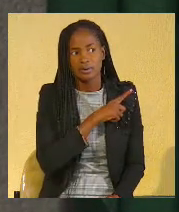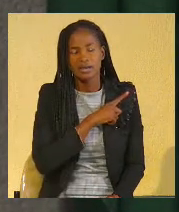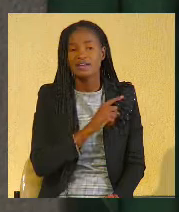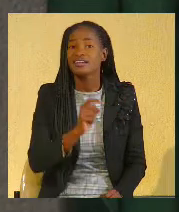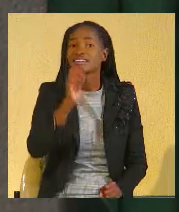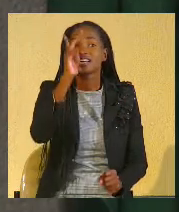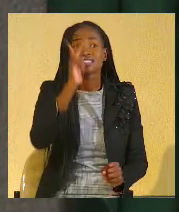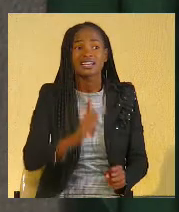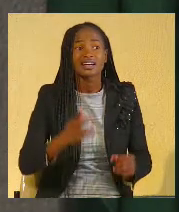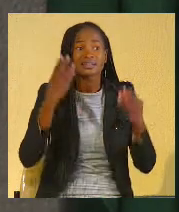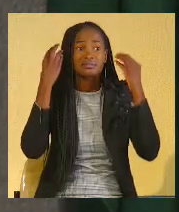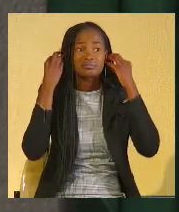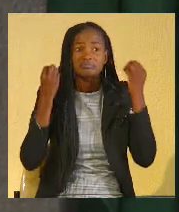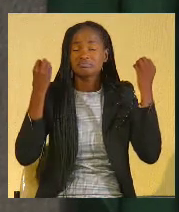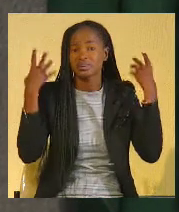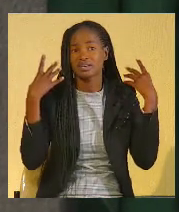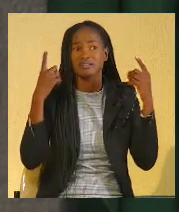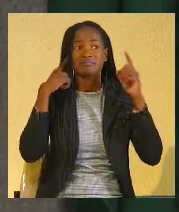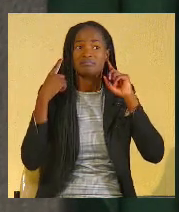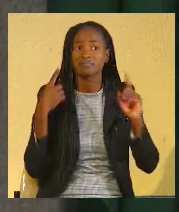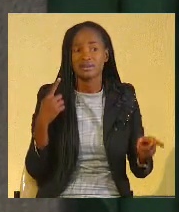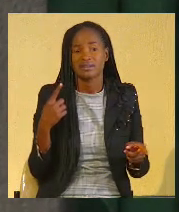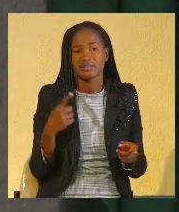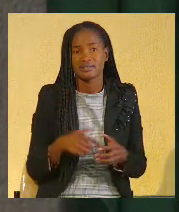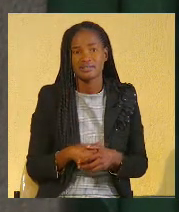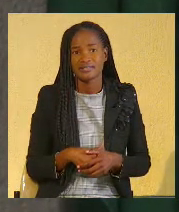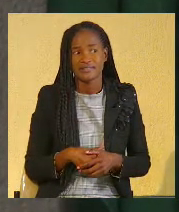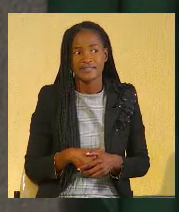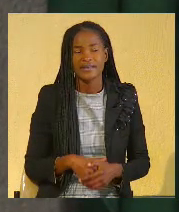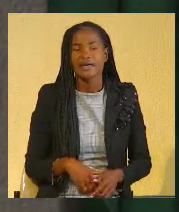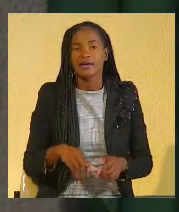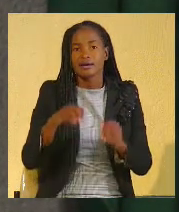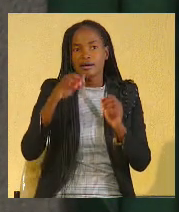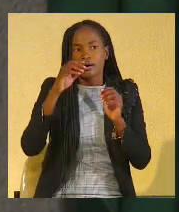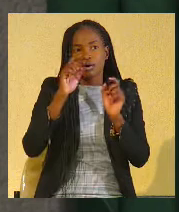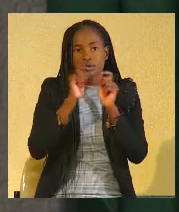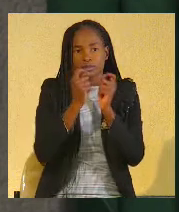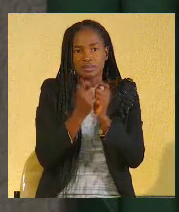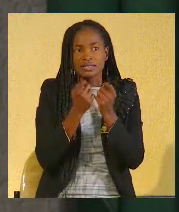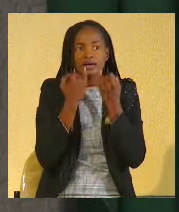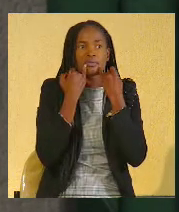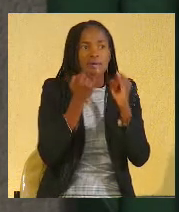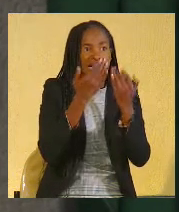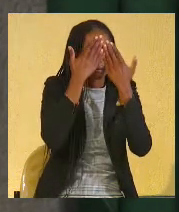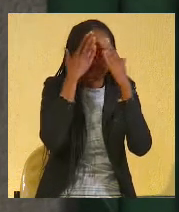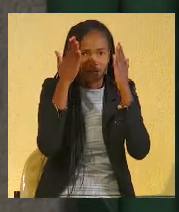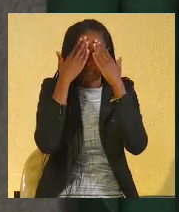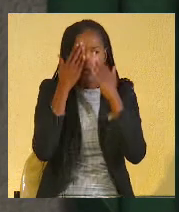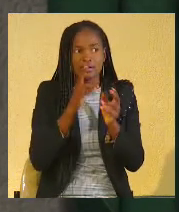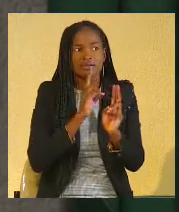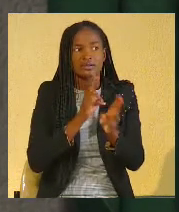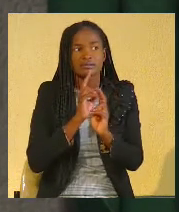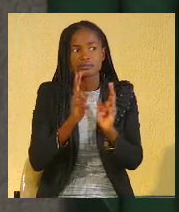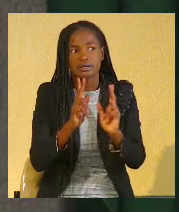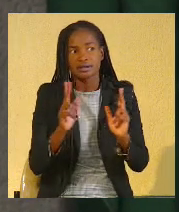ignorance, and our team, which is responsible for public awareness, have been hard at work to inform